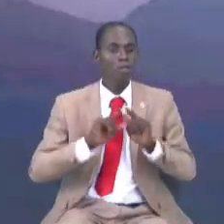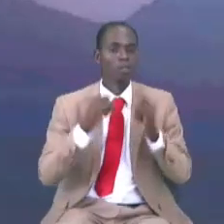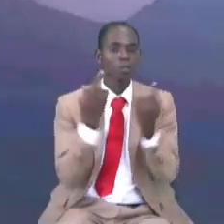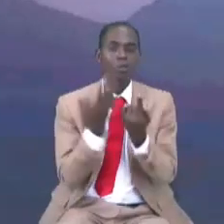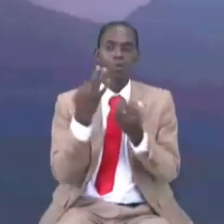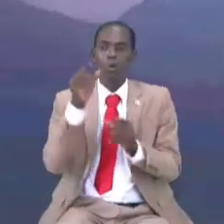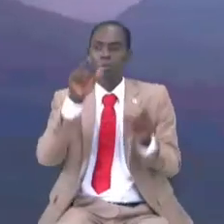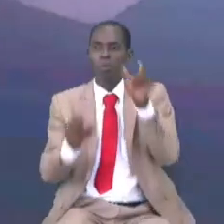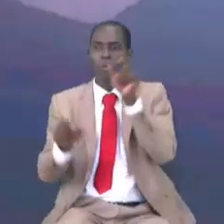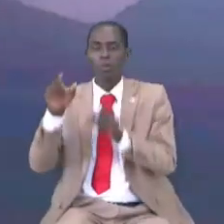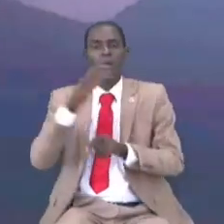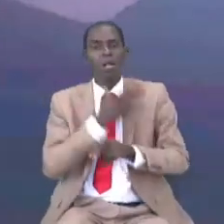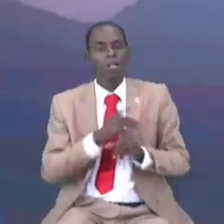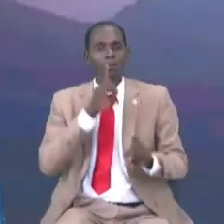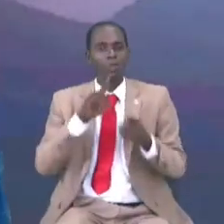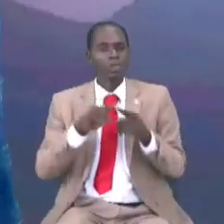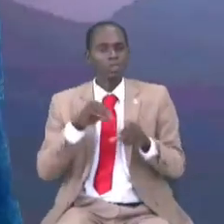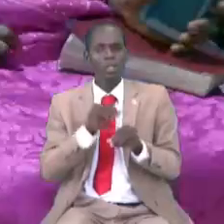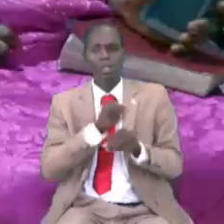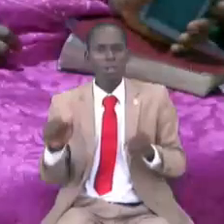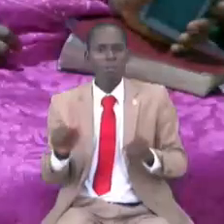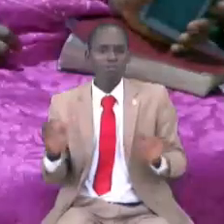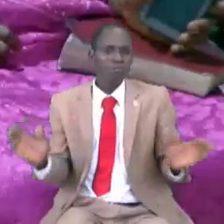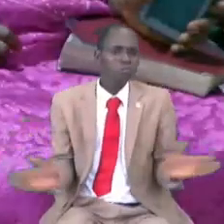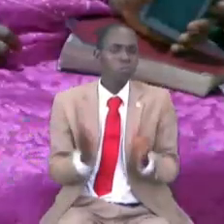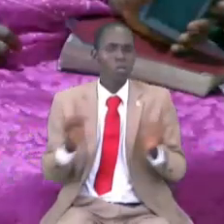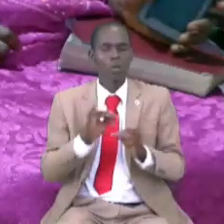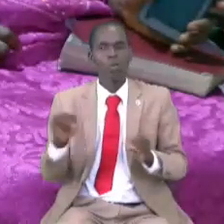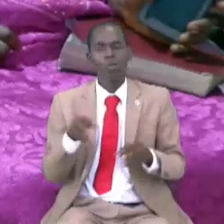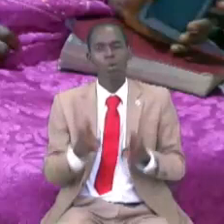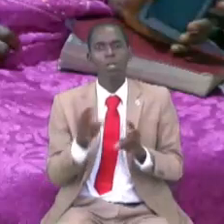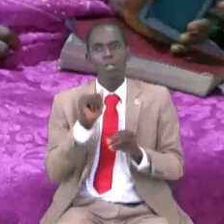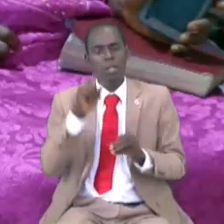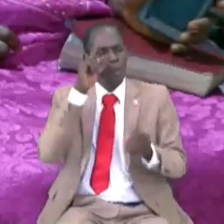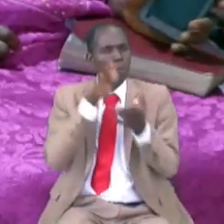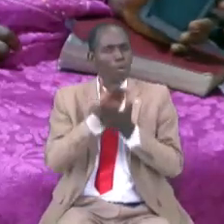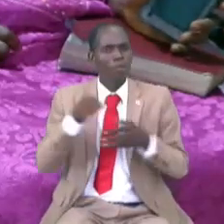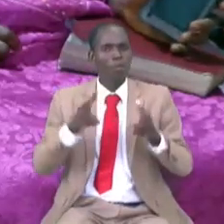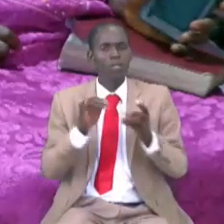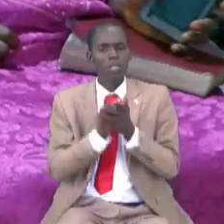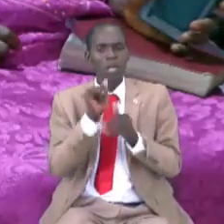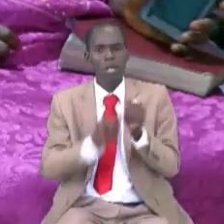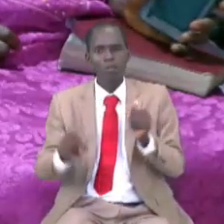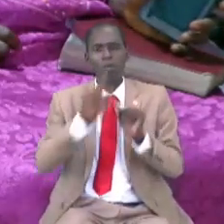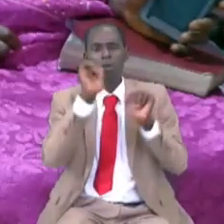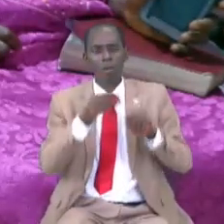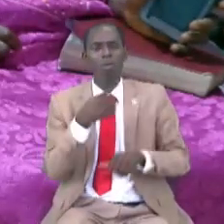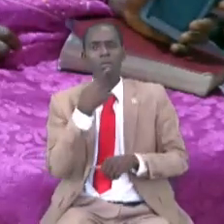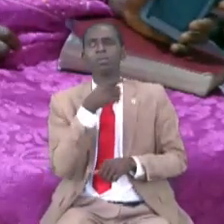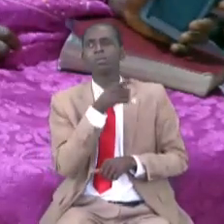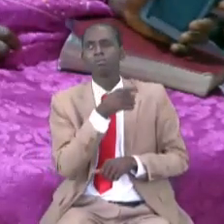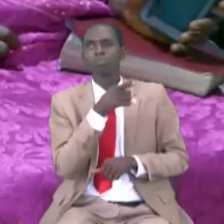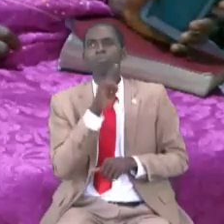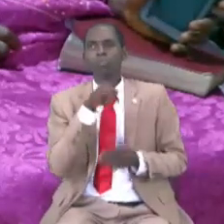that everybody could tell this man, this Jonah, the way he is talking, and he claims to come